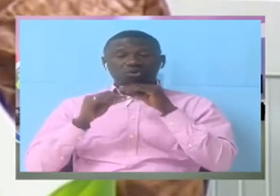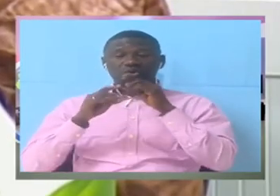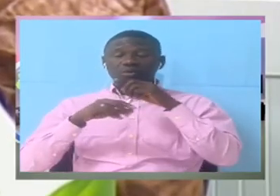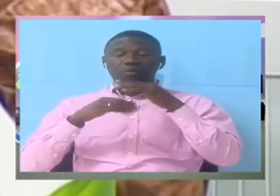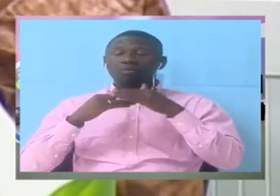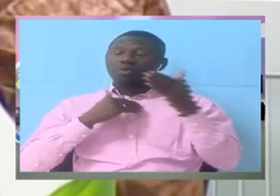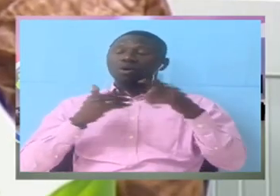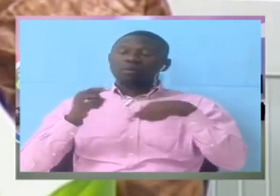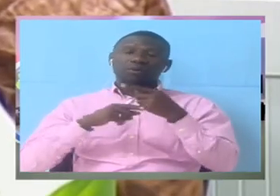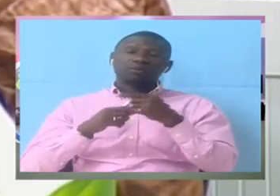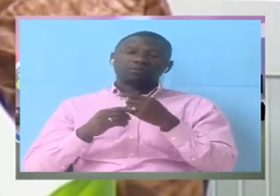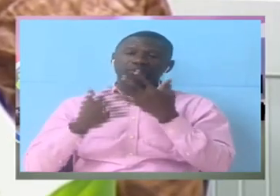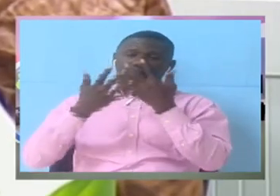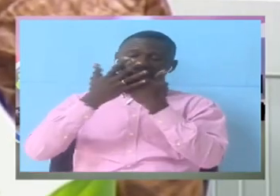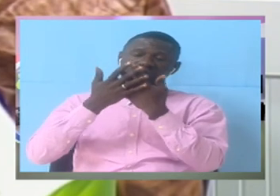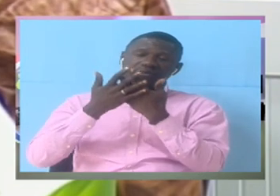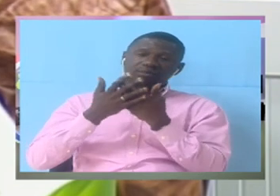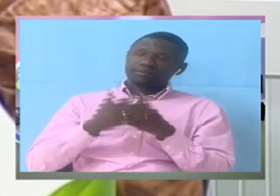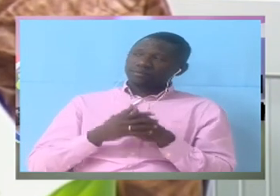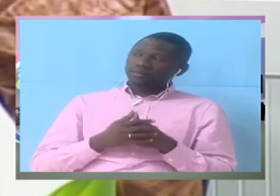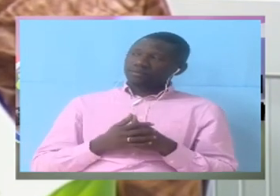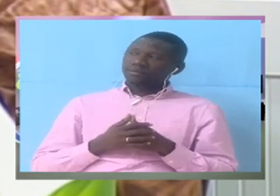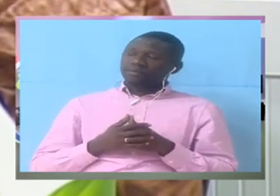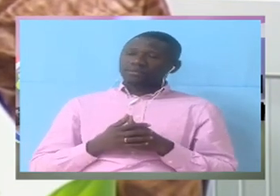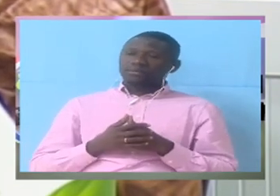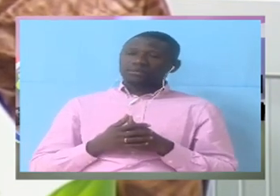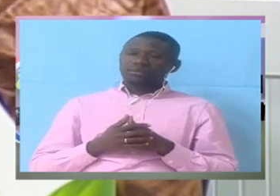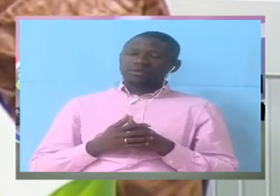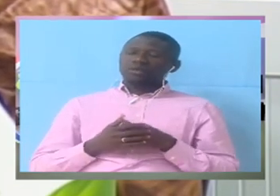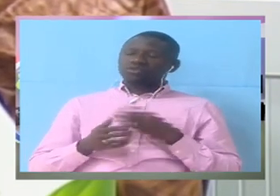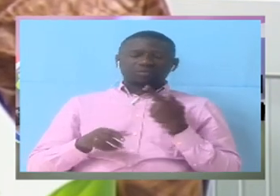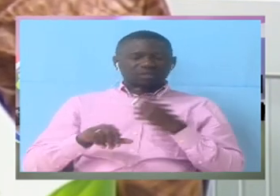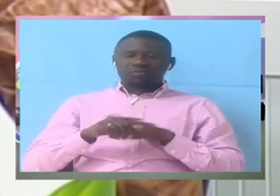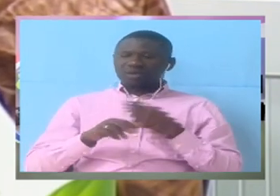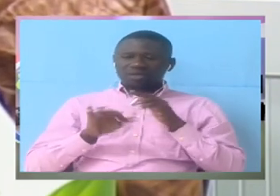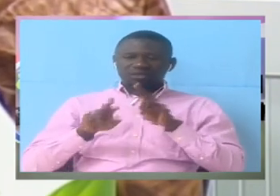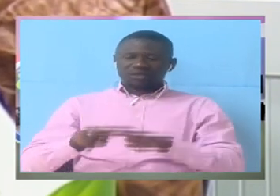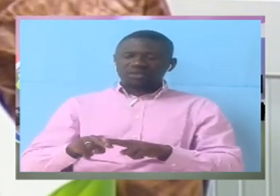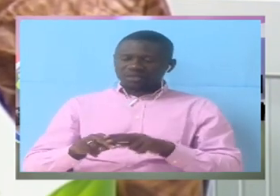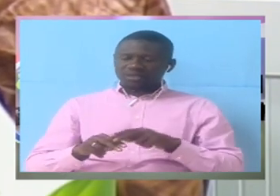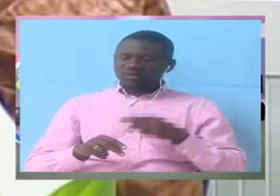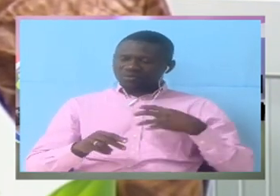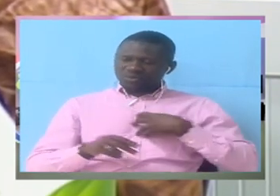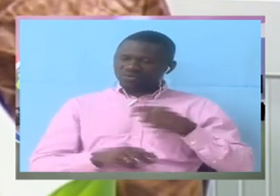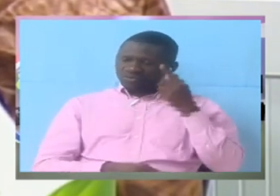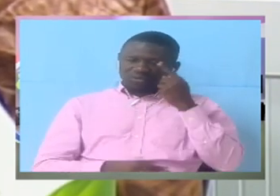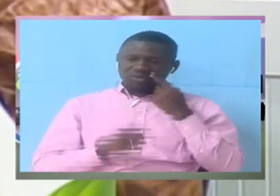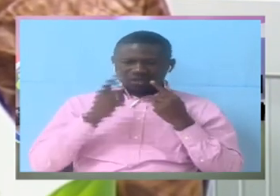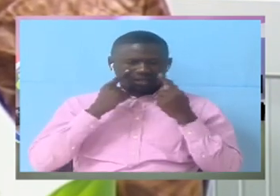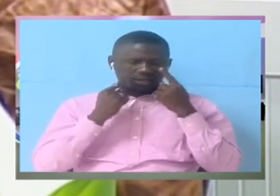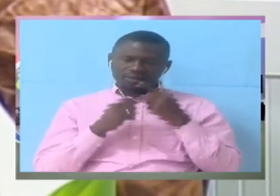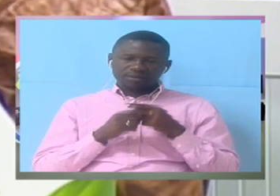talk on about the mile two. When I sit down, sometimes I want to cry.